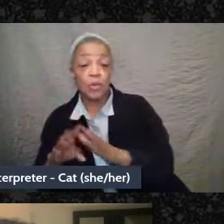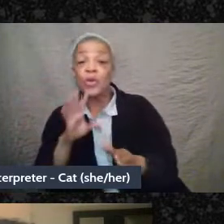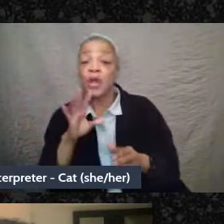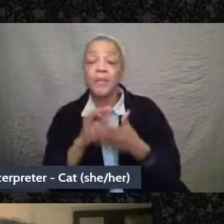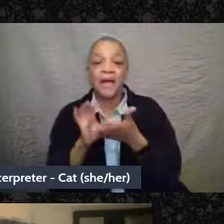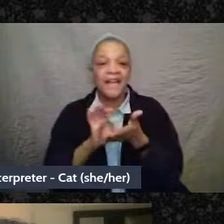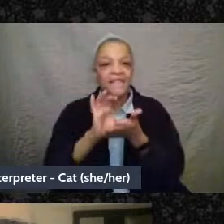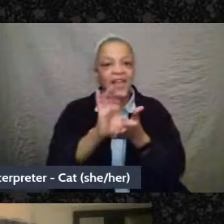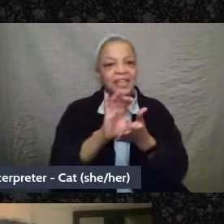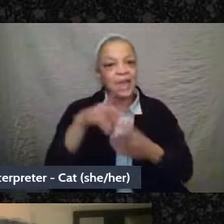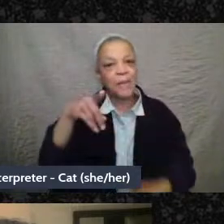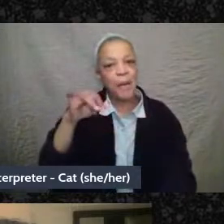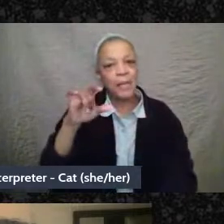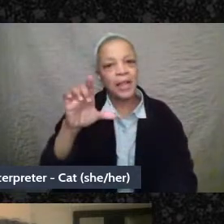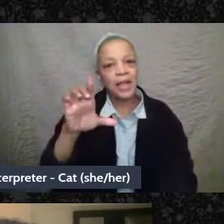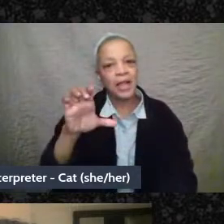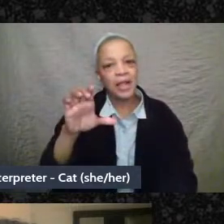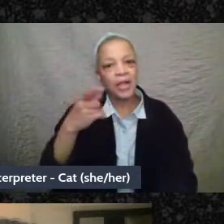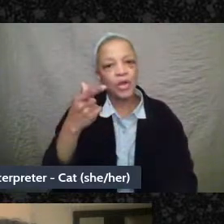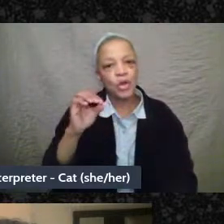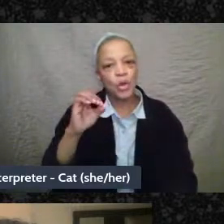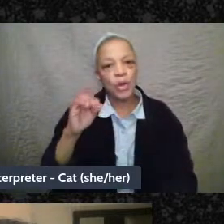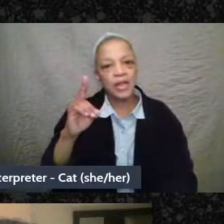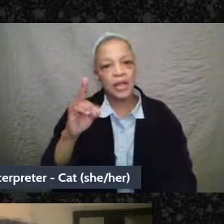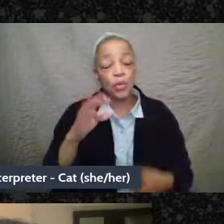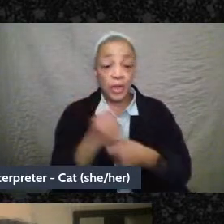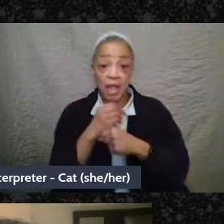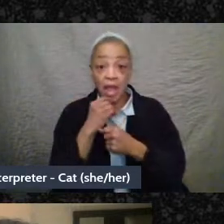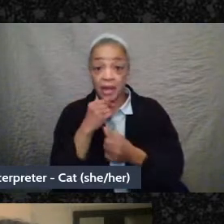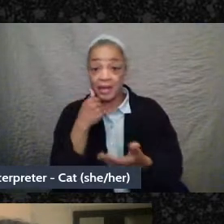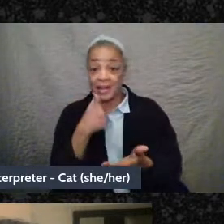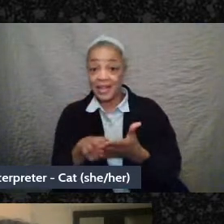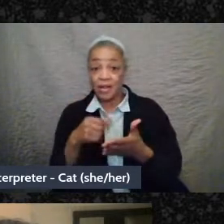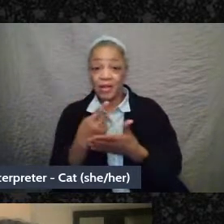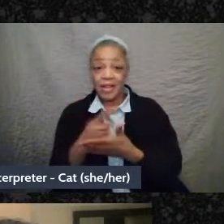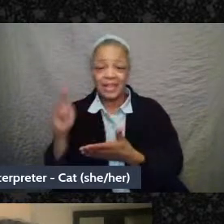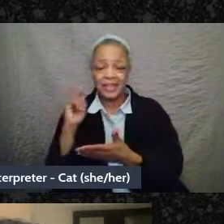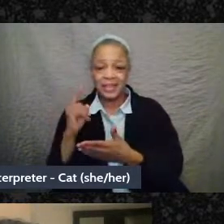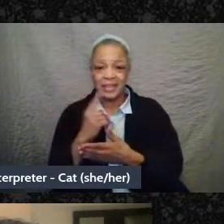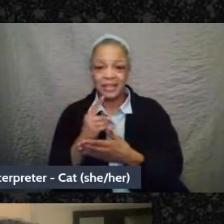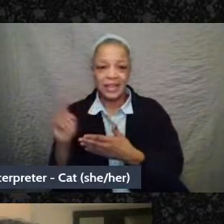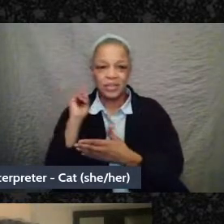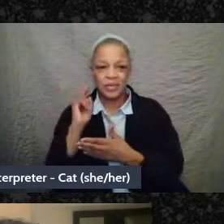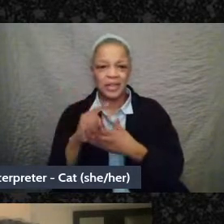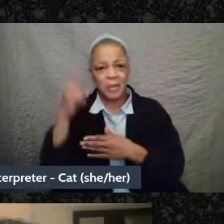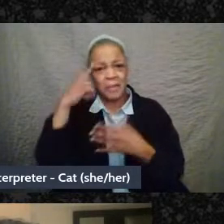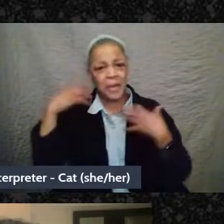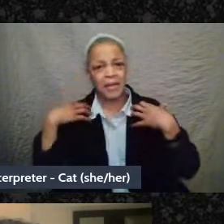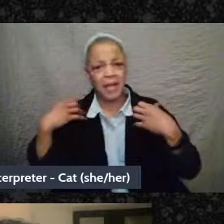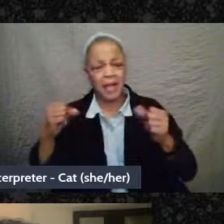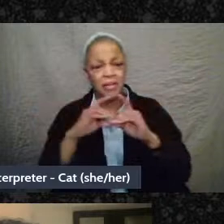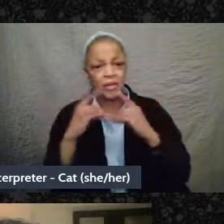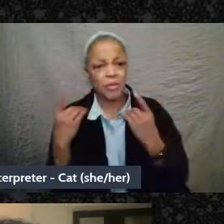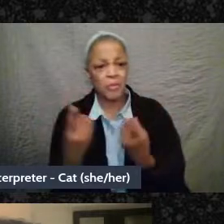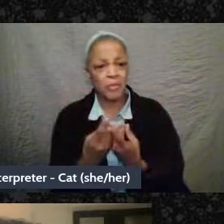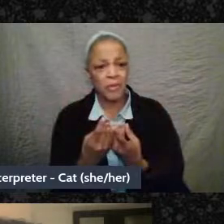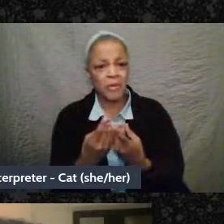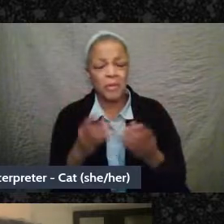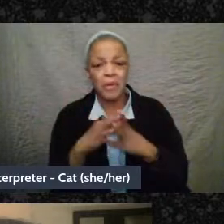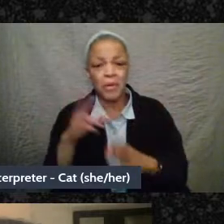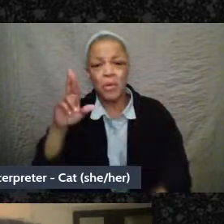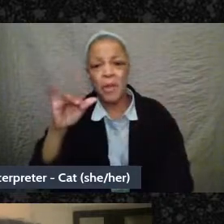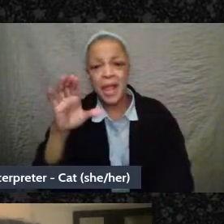goods, we just got a memo last week that the Metro Health Department is full of people who are racist and homophobic. I